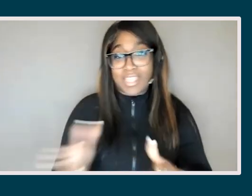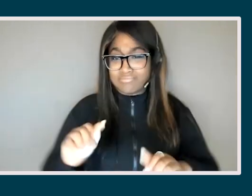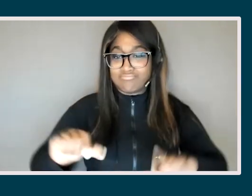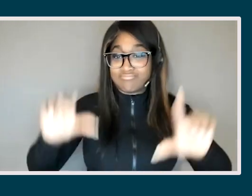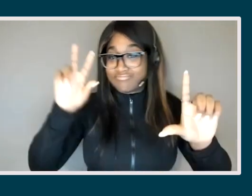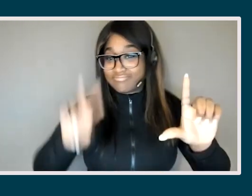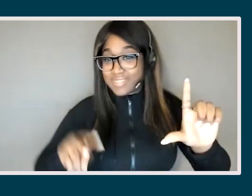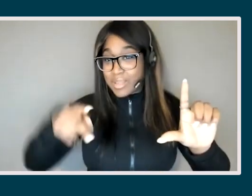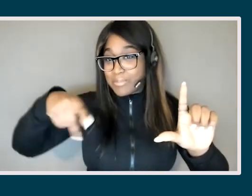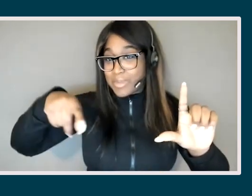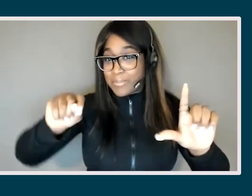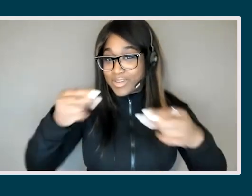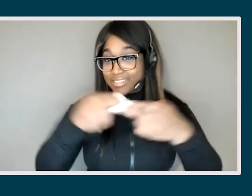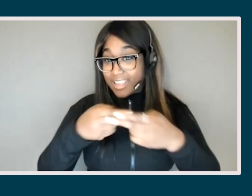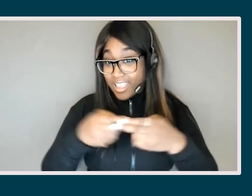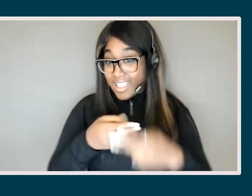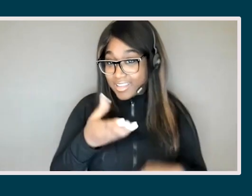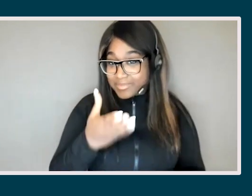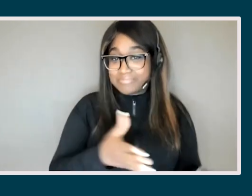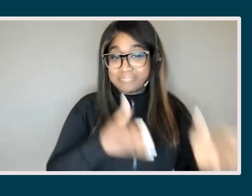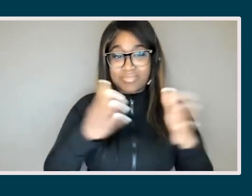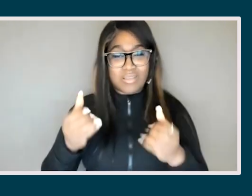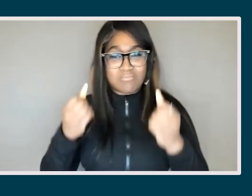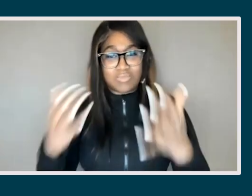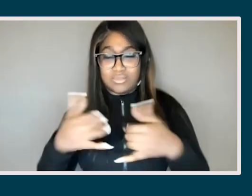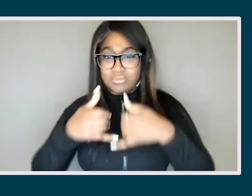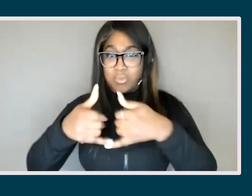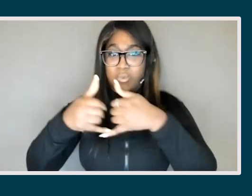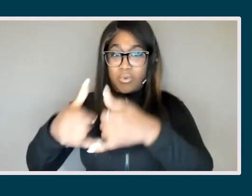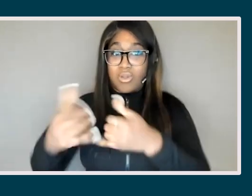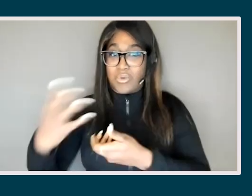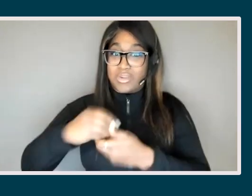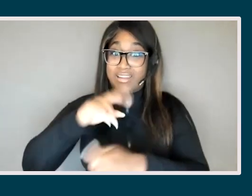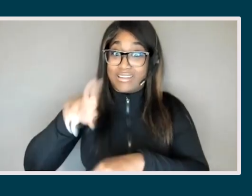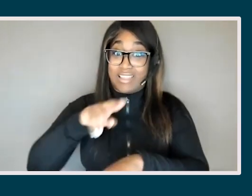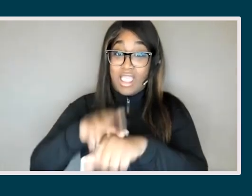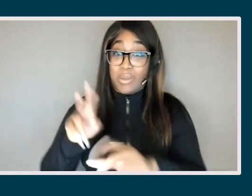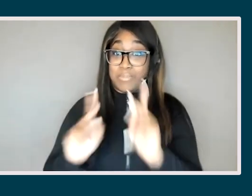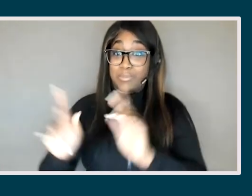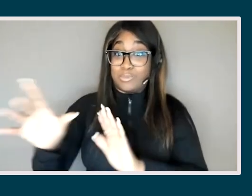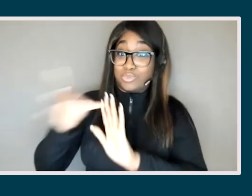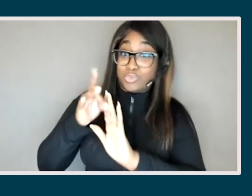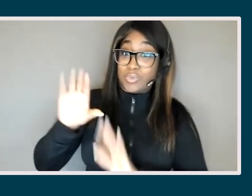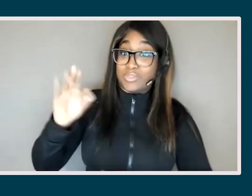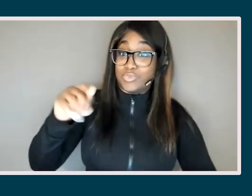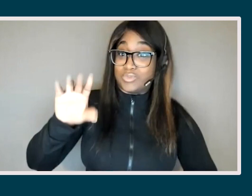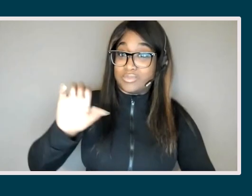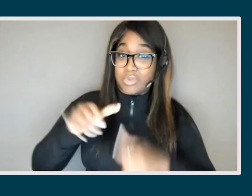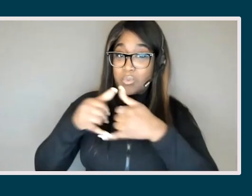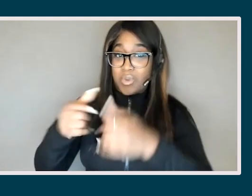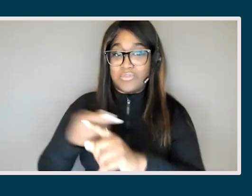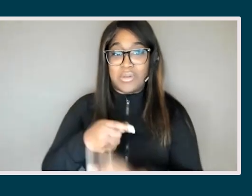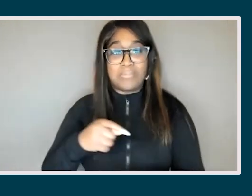deck, winning multiple awards, including the National People's Choice Award from the American Association of State Highway